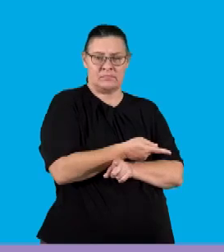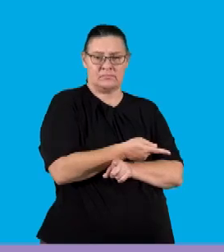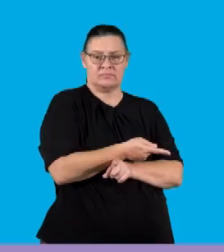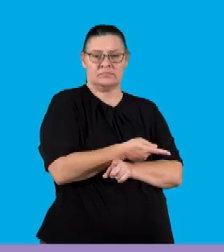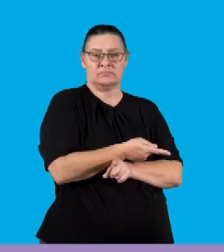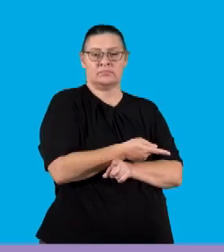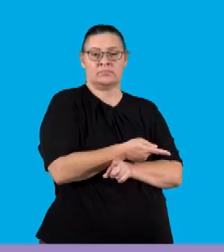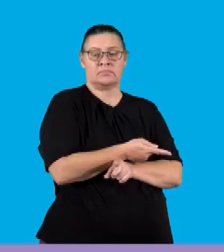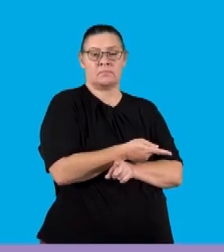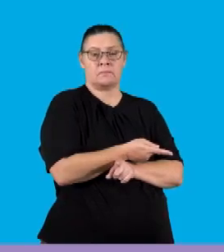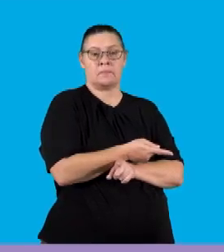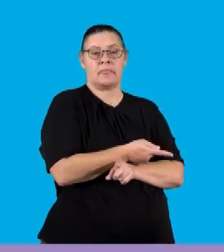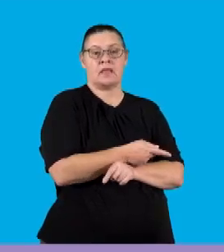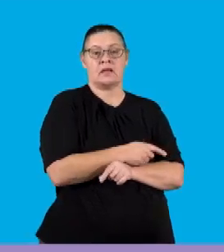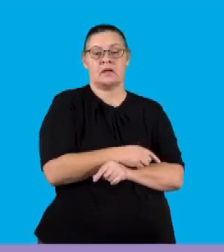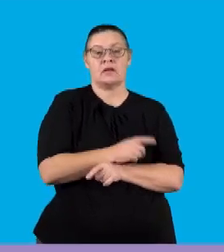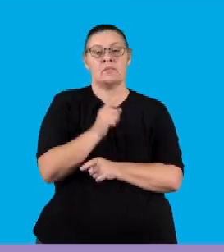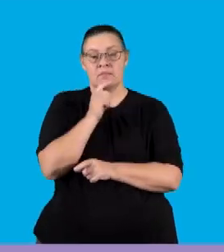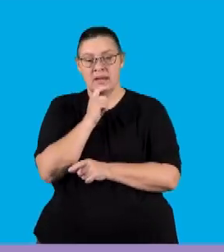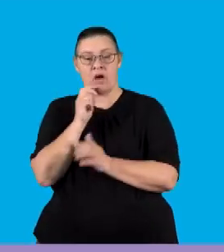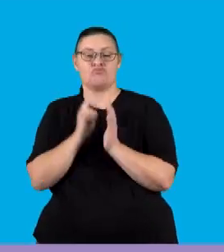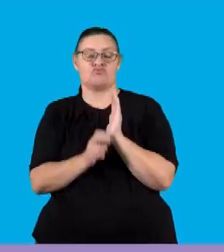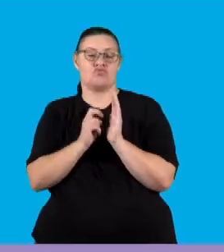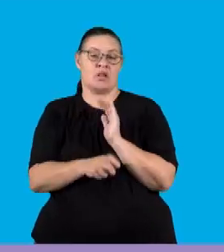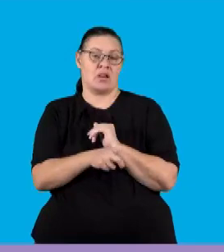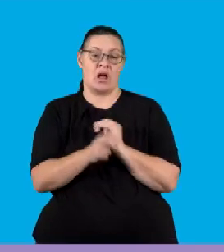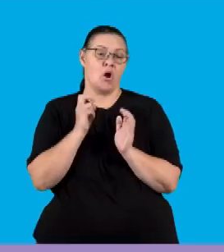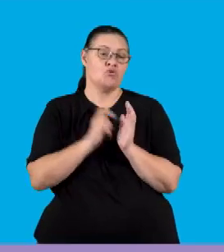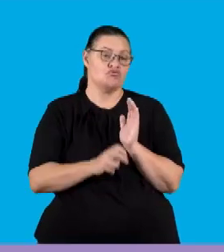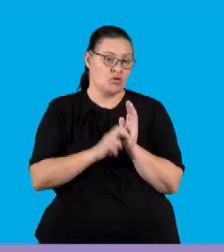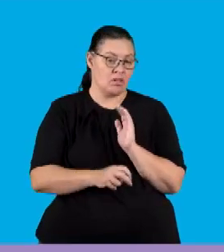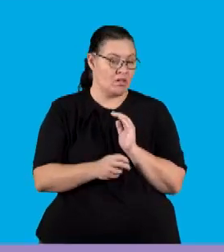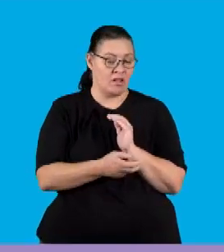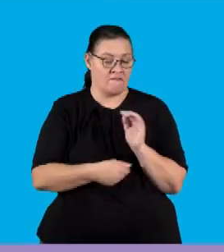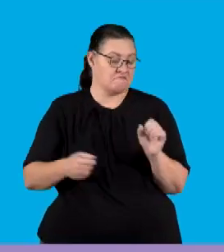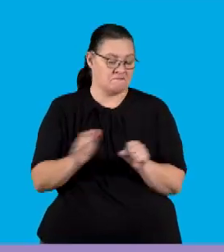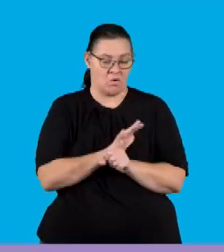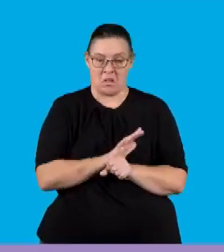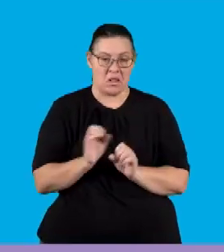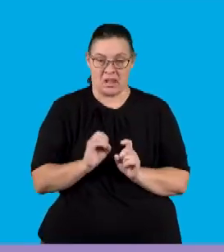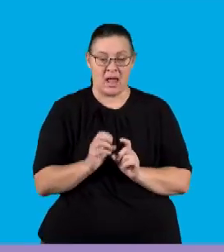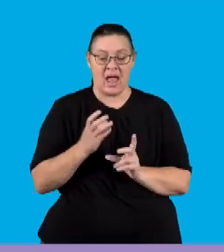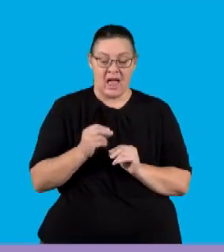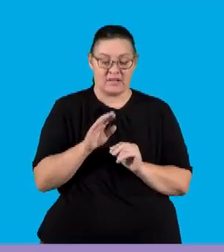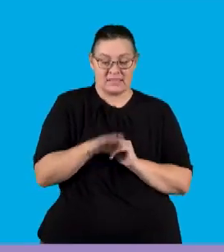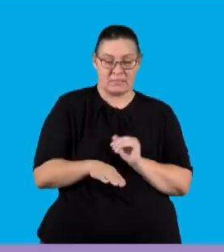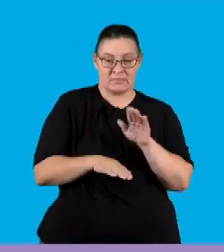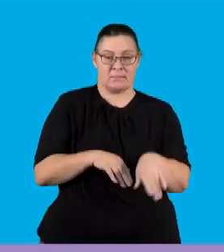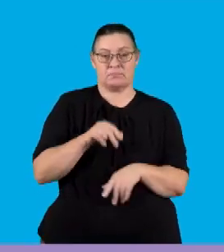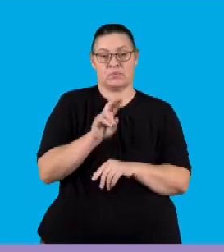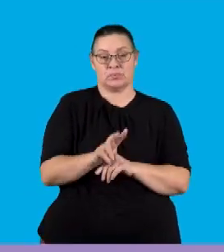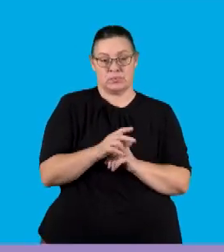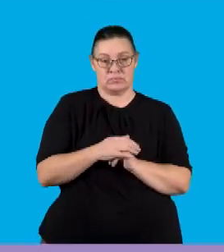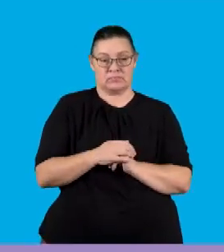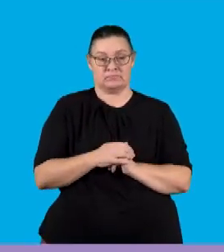2. Remember that there is our rule, but our rule is clearly shown to having 2 parts. So the